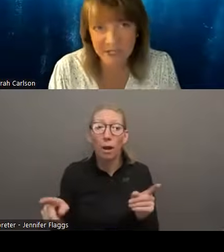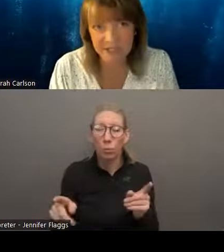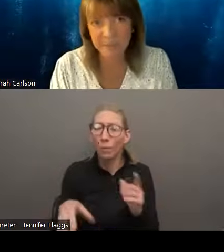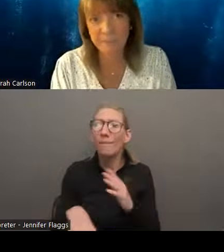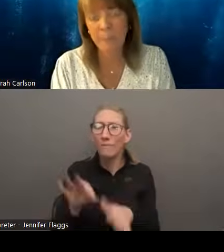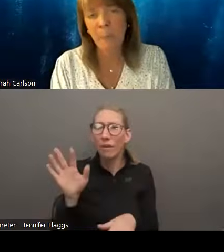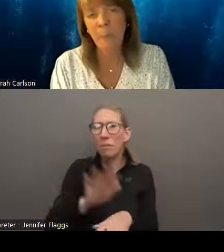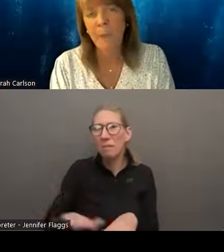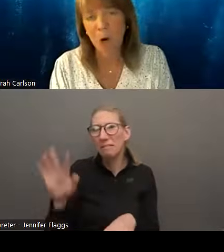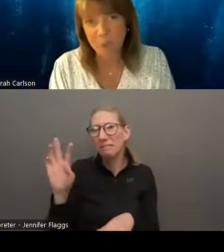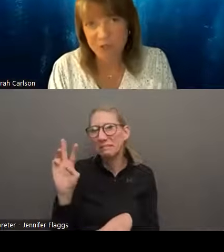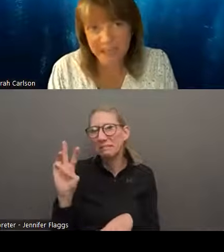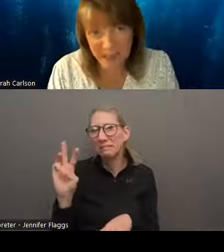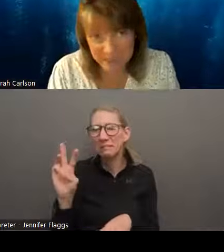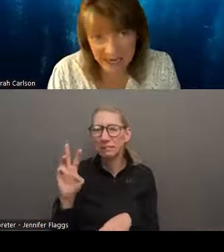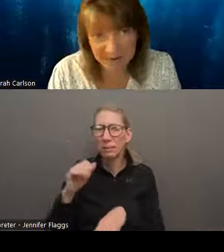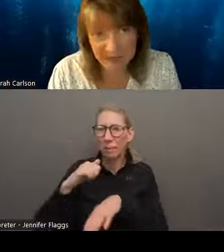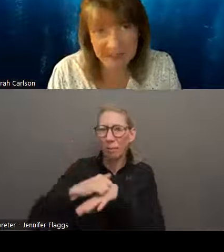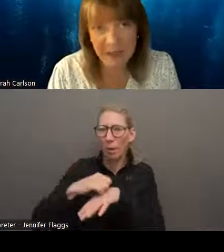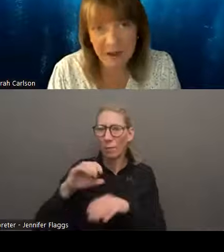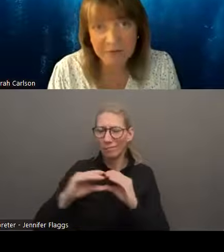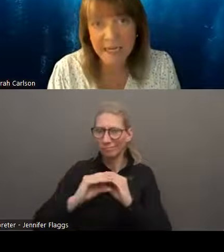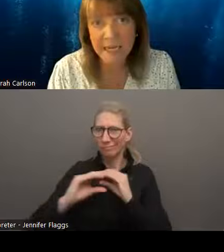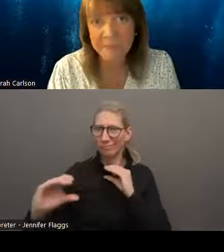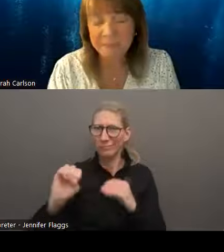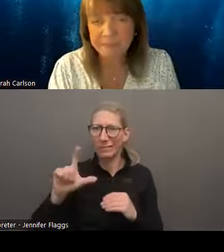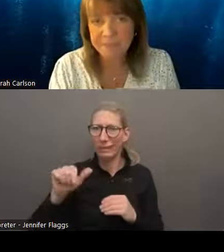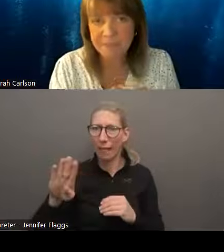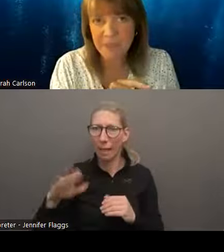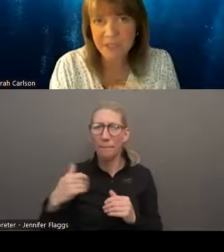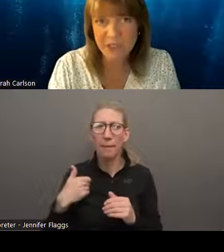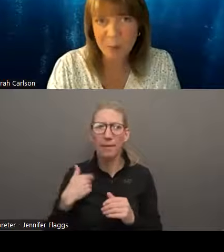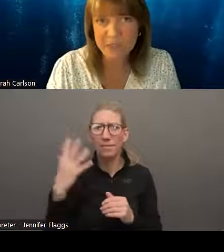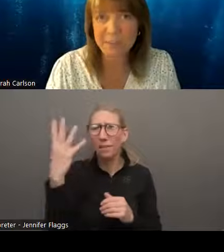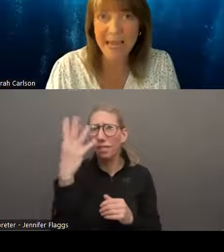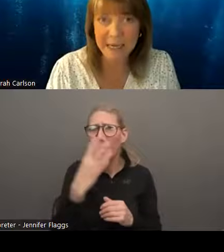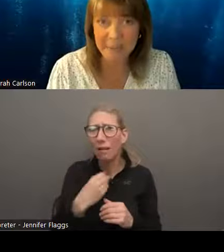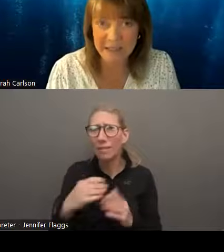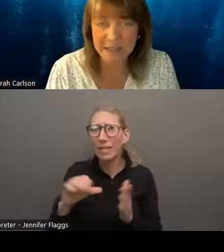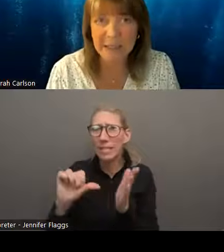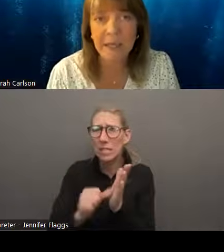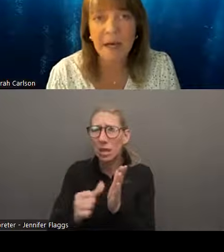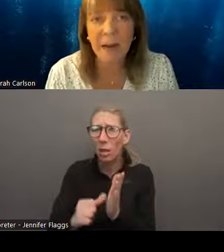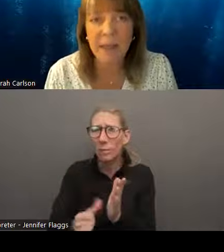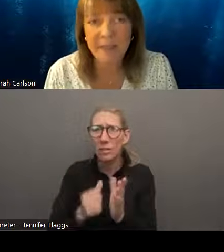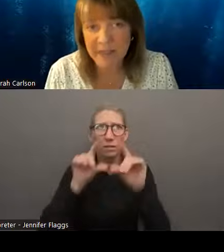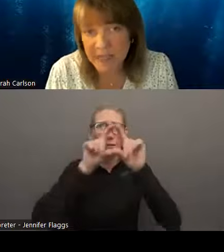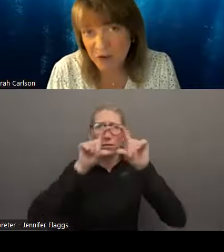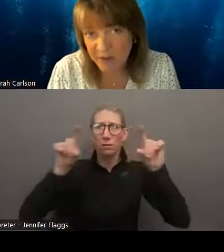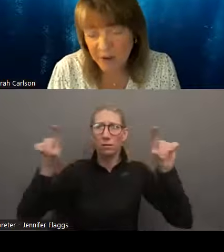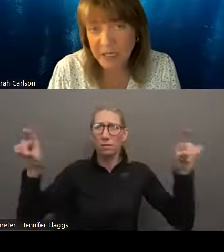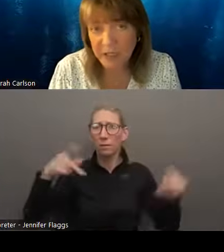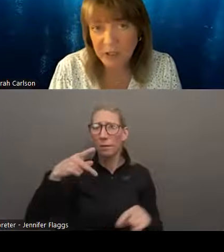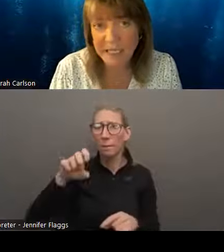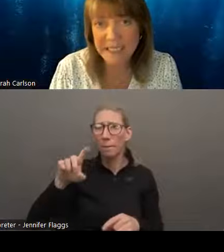half dozen marble slabs that have this lovely sculpted pediment. And these